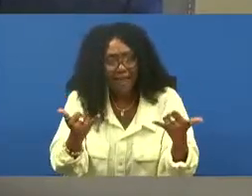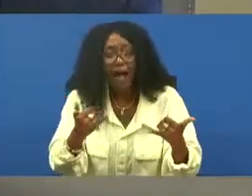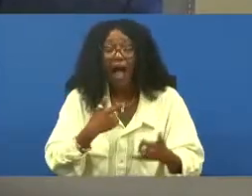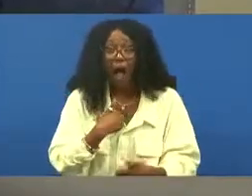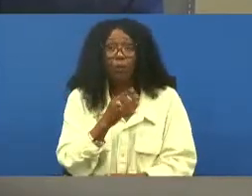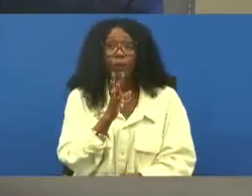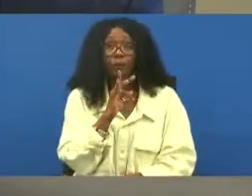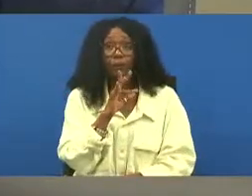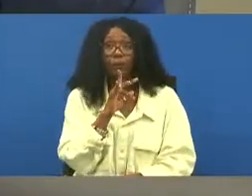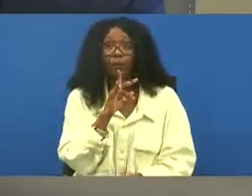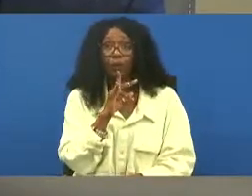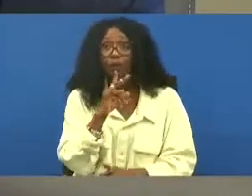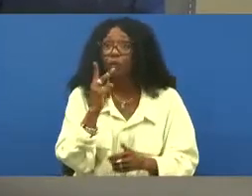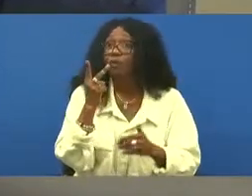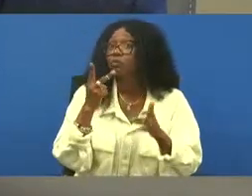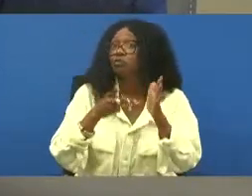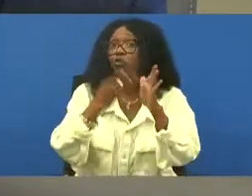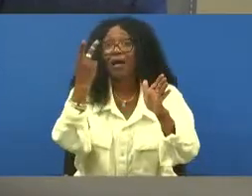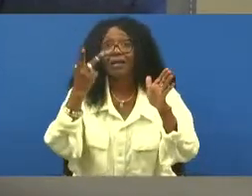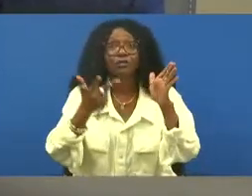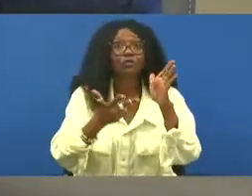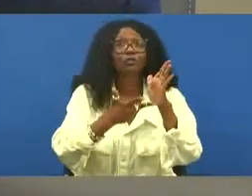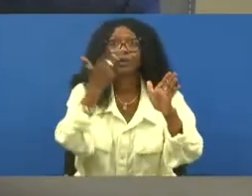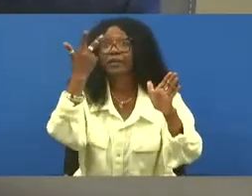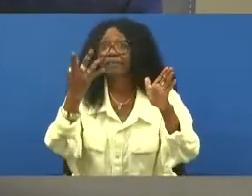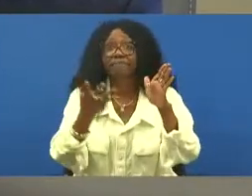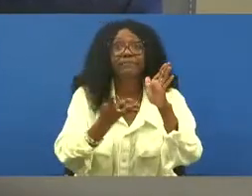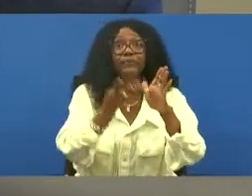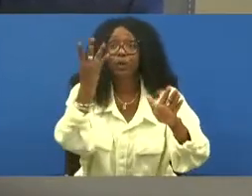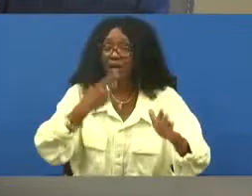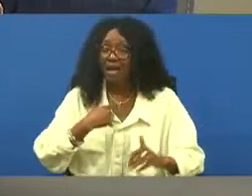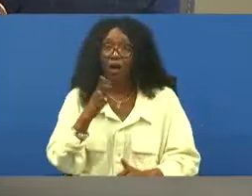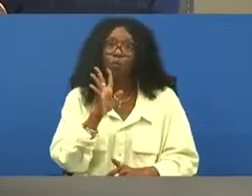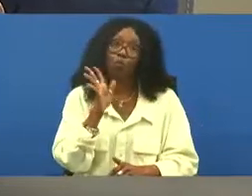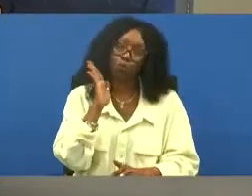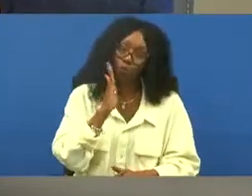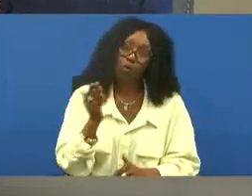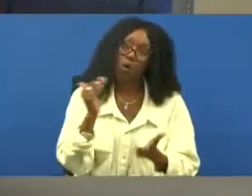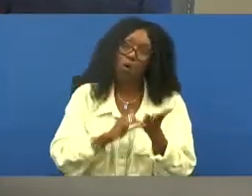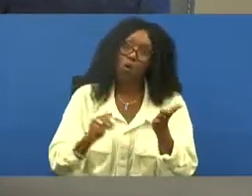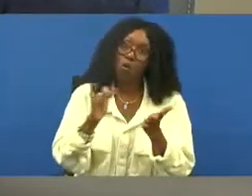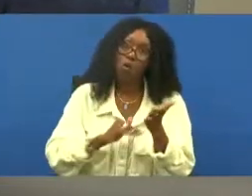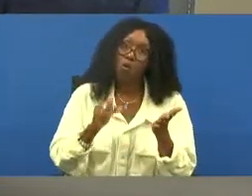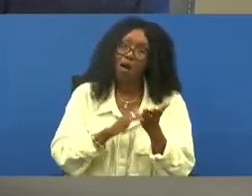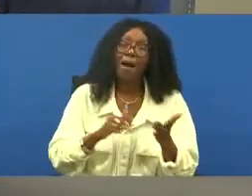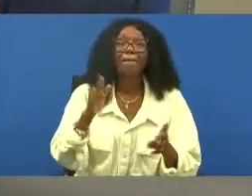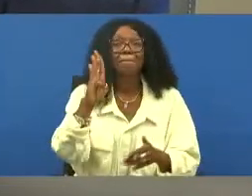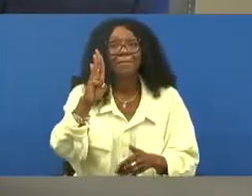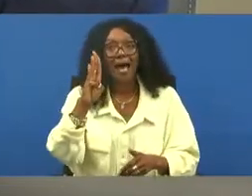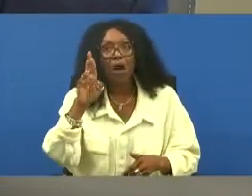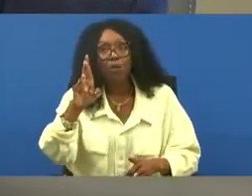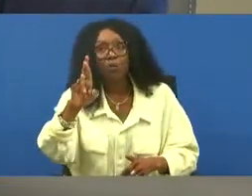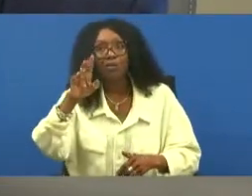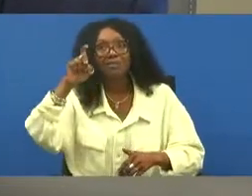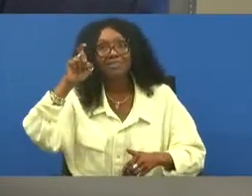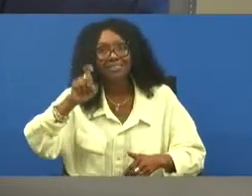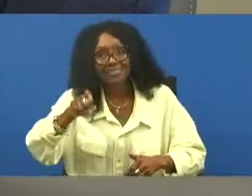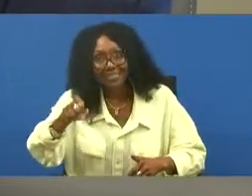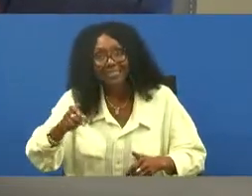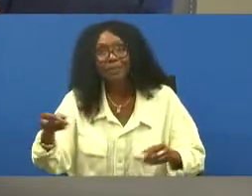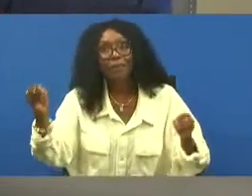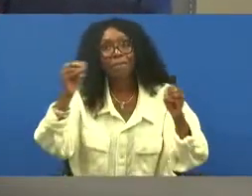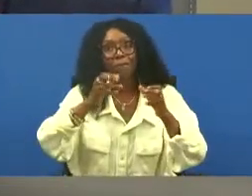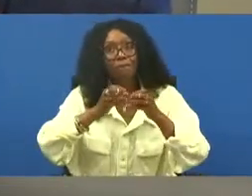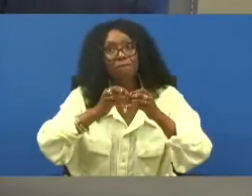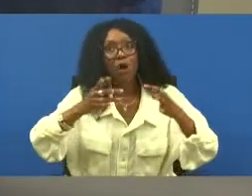twice, 3 times, 4 times, 10 times, and I will say the same thing. Baton Rouge needs to grow. We just need to do it the right way,